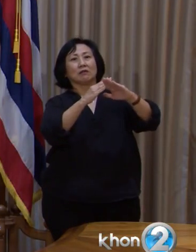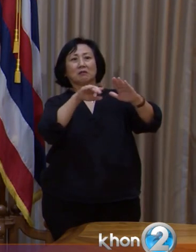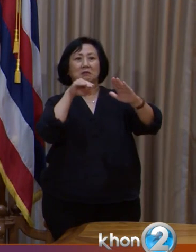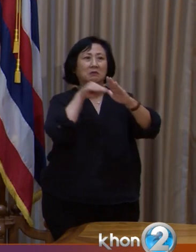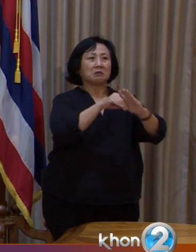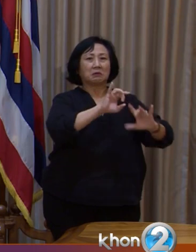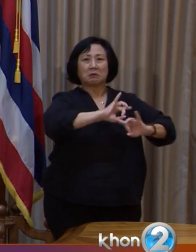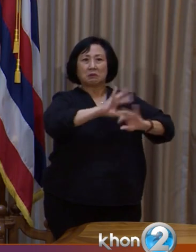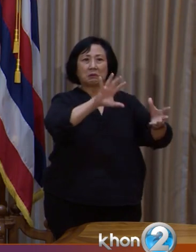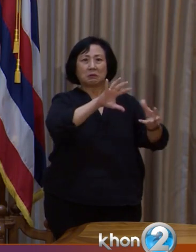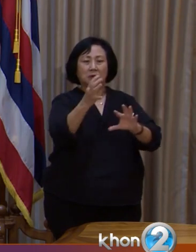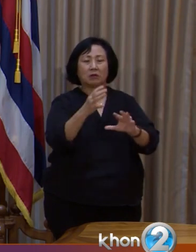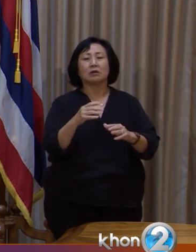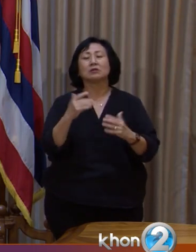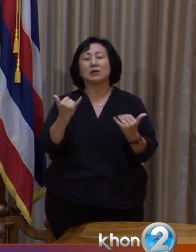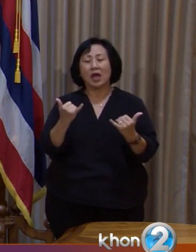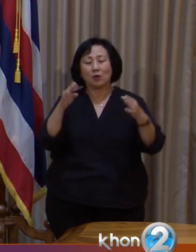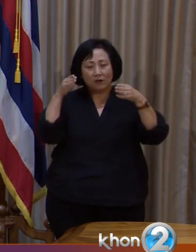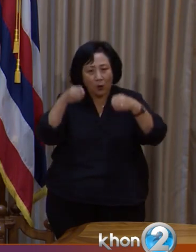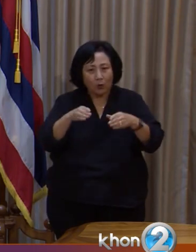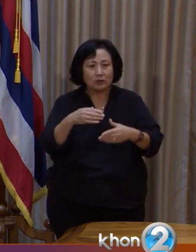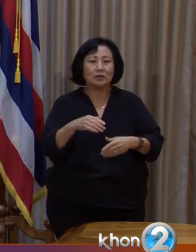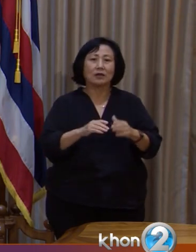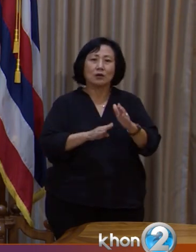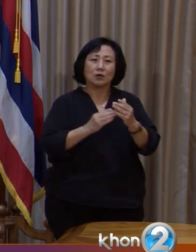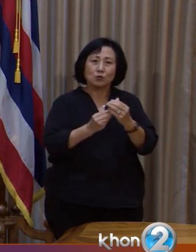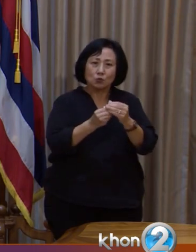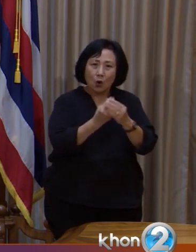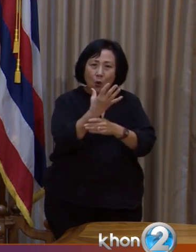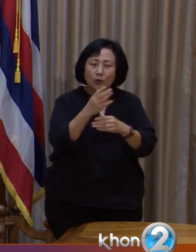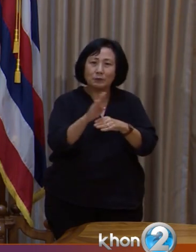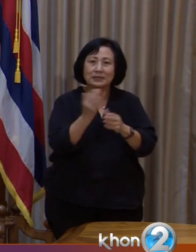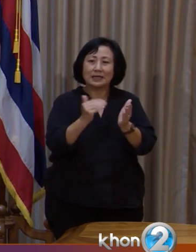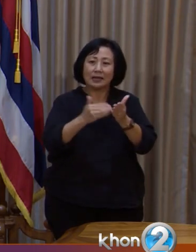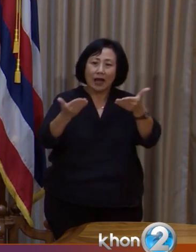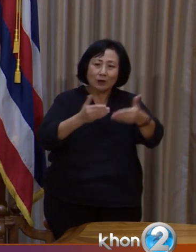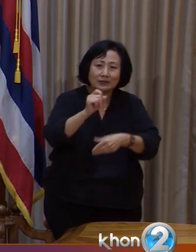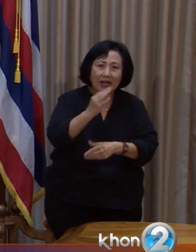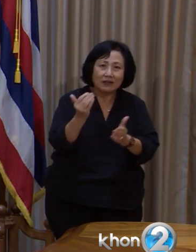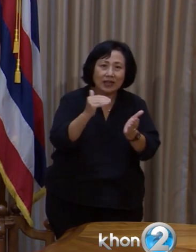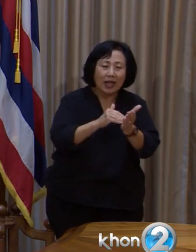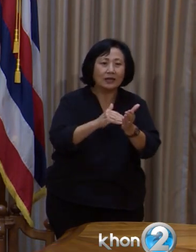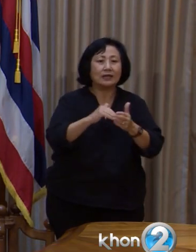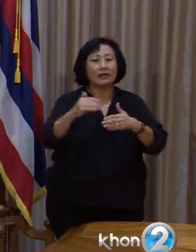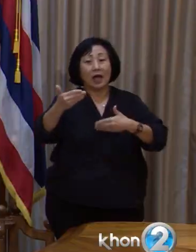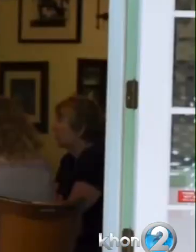focus now on growing our businesses again, hiring back more of our staff, and continuing that mission